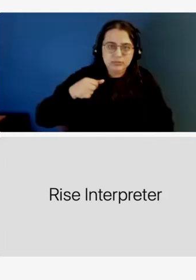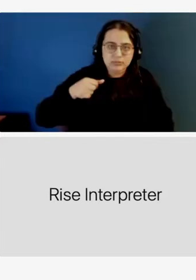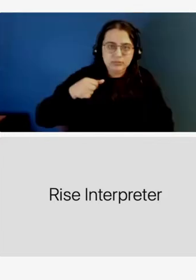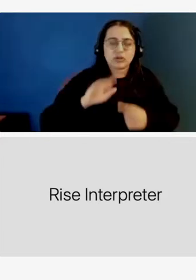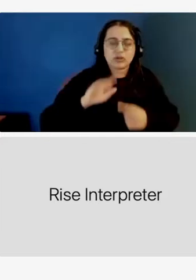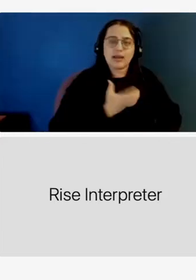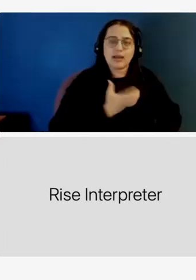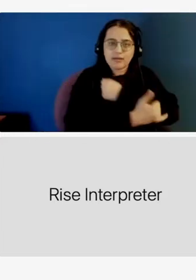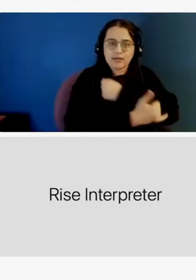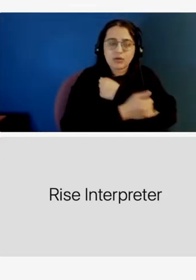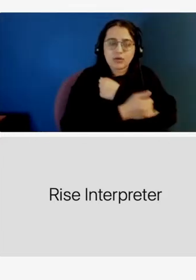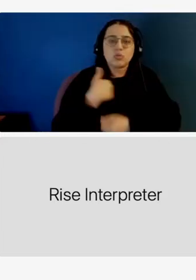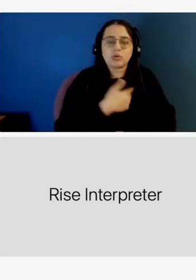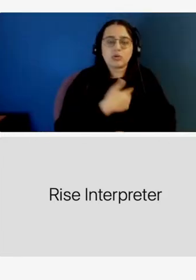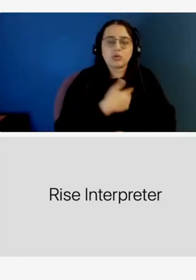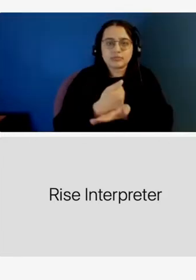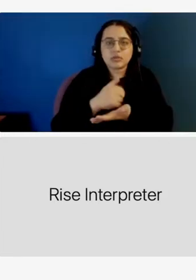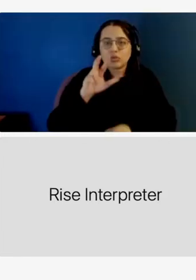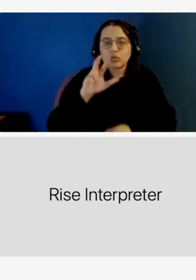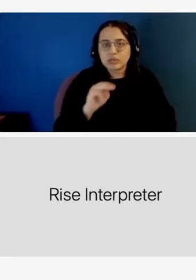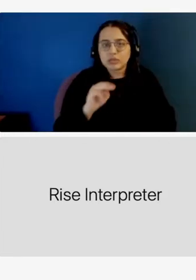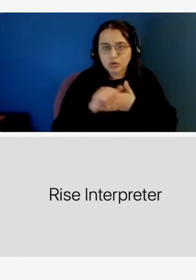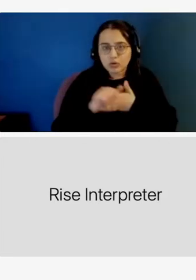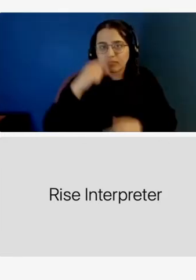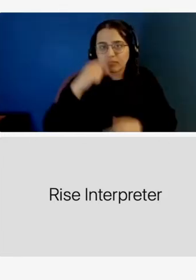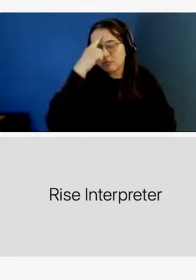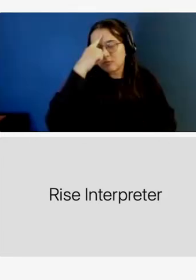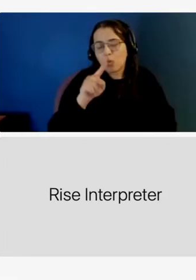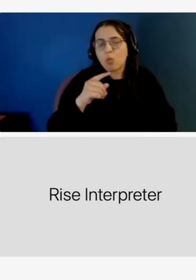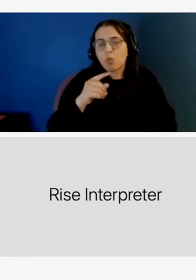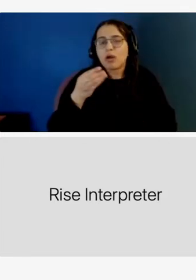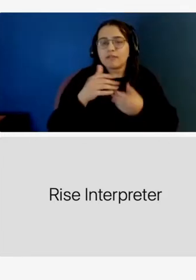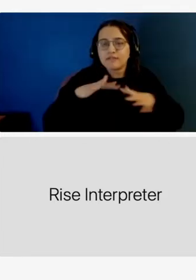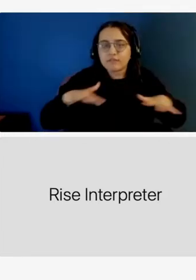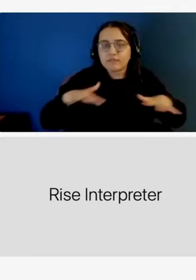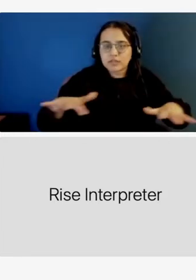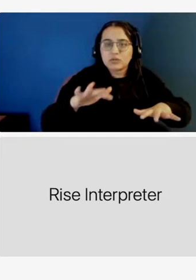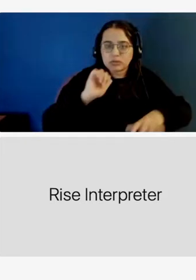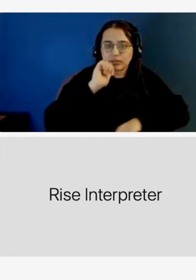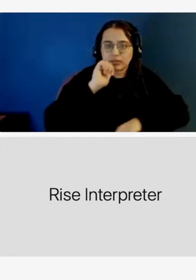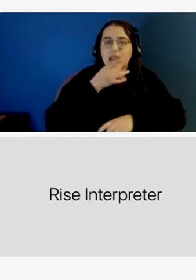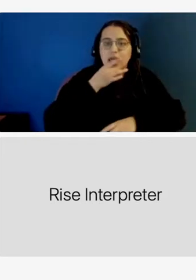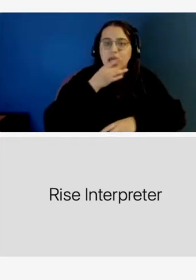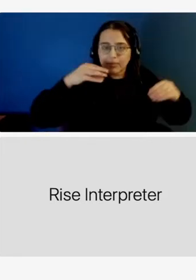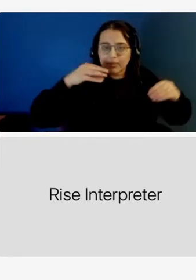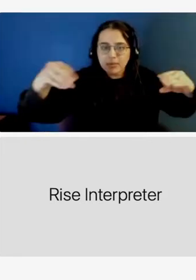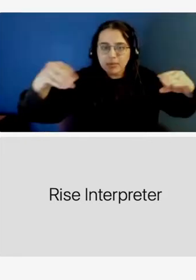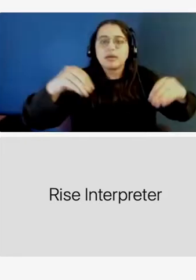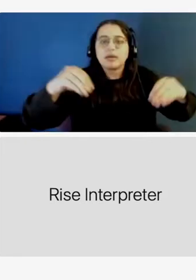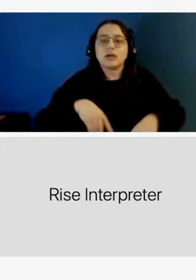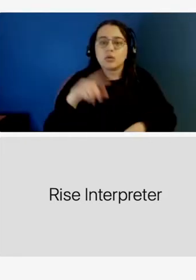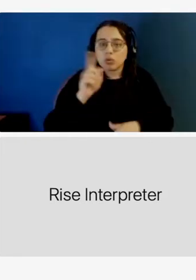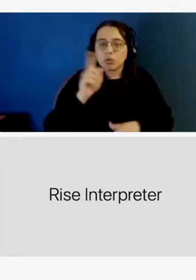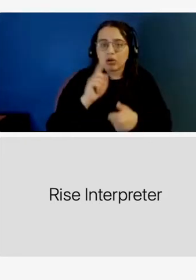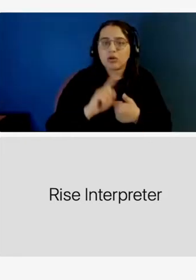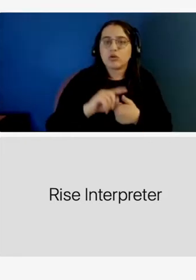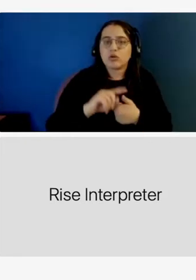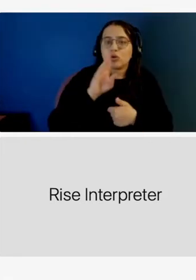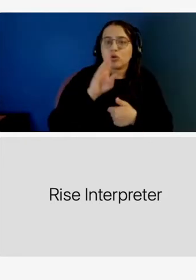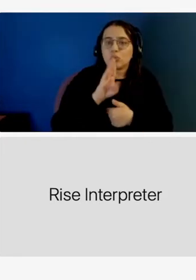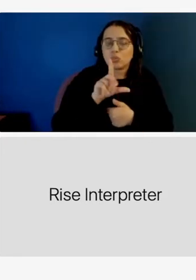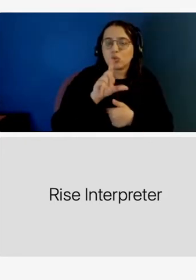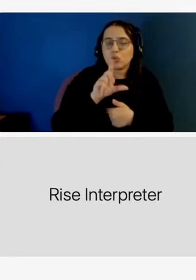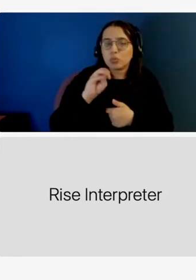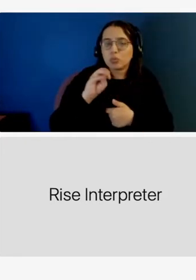field lighting, as well as some synthetic turf at Bloomington High School, as well as Joe Baca field lighting. Just want to provide a board